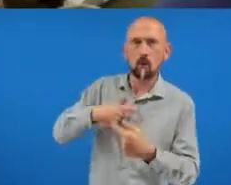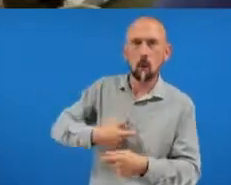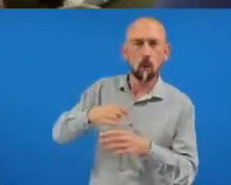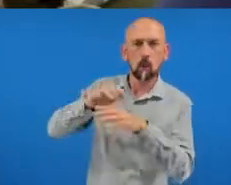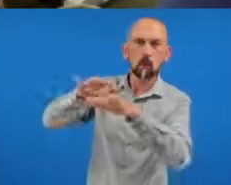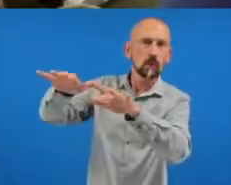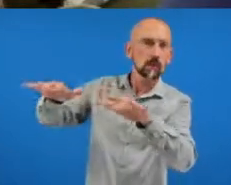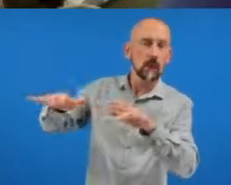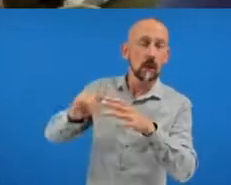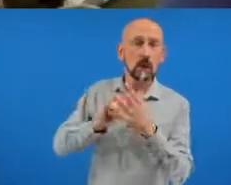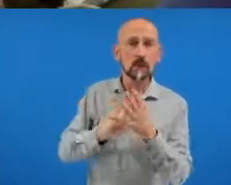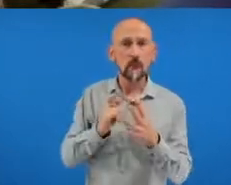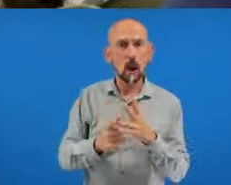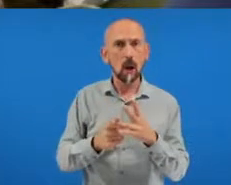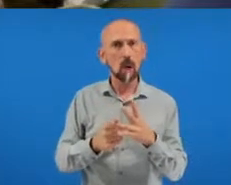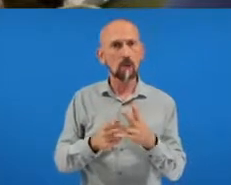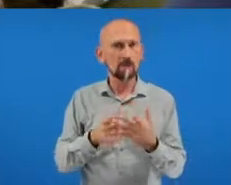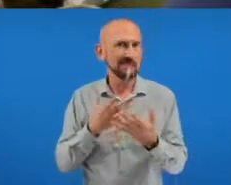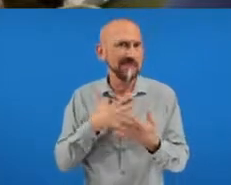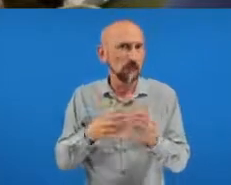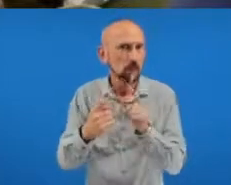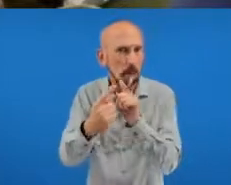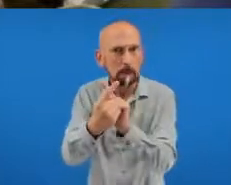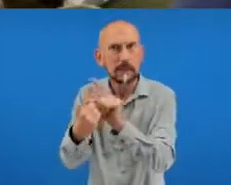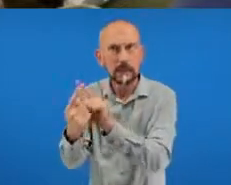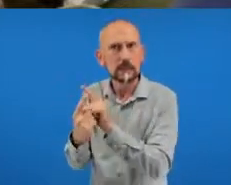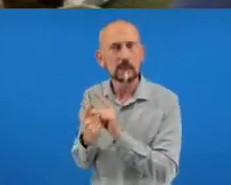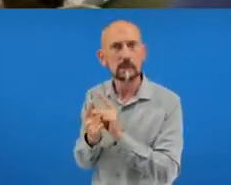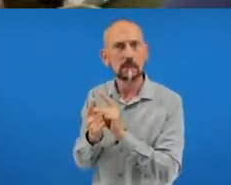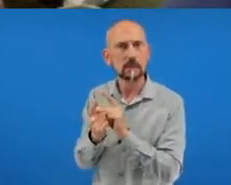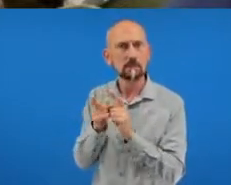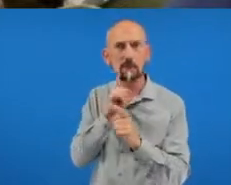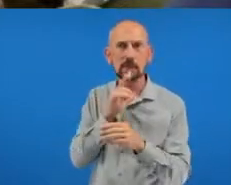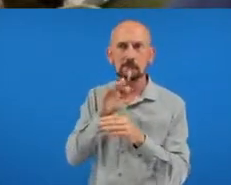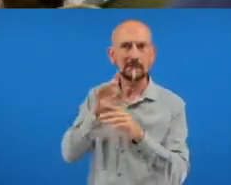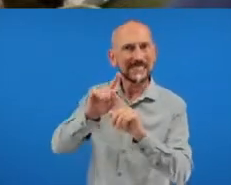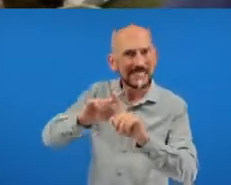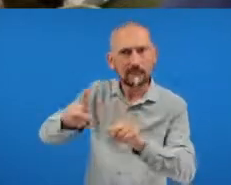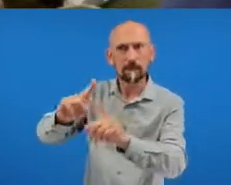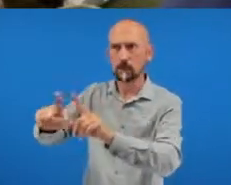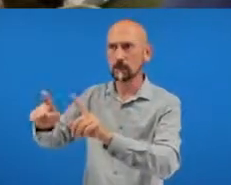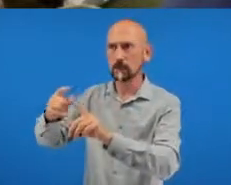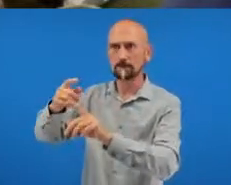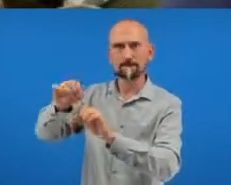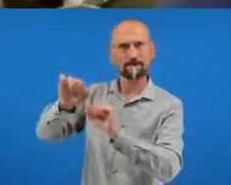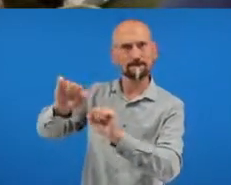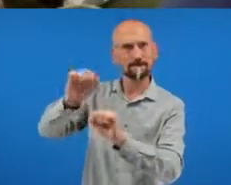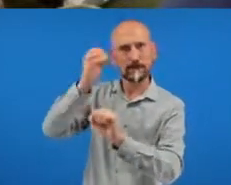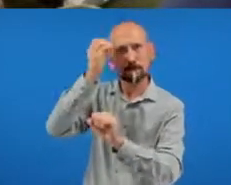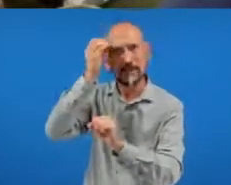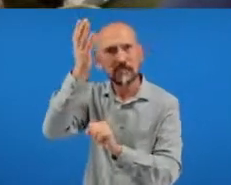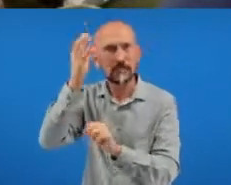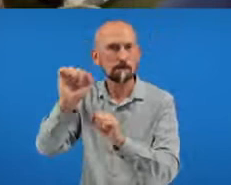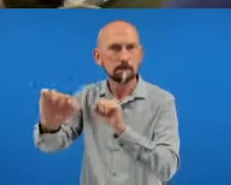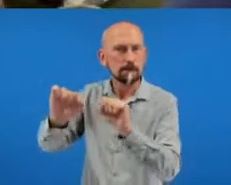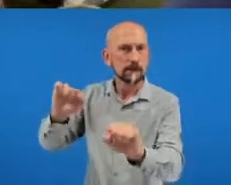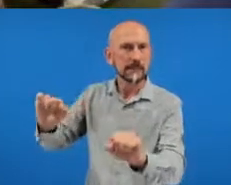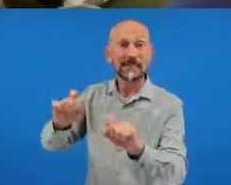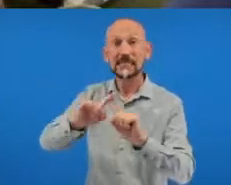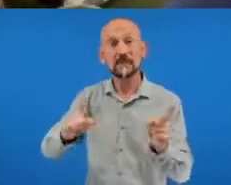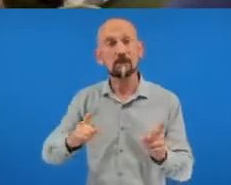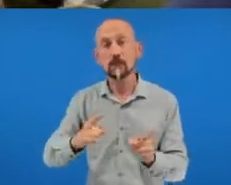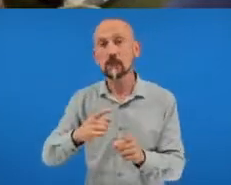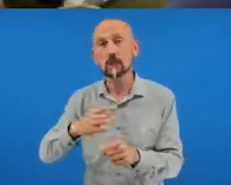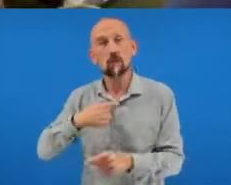to meet other people outside in different specialisms and in different career roles as well,